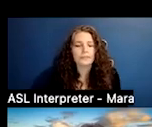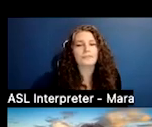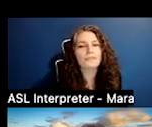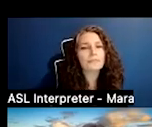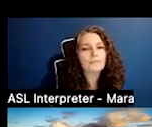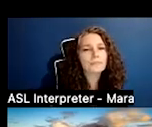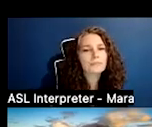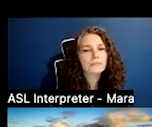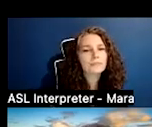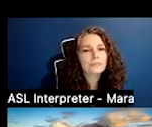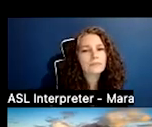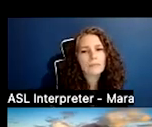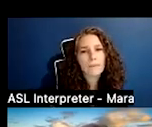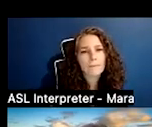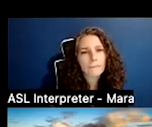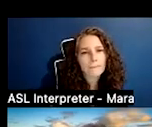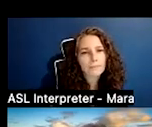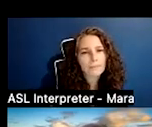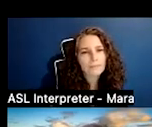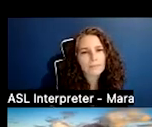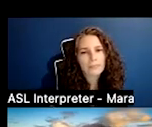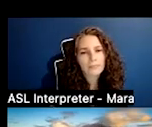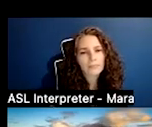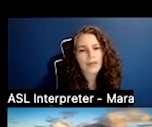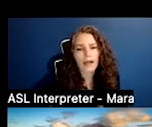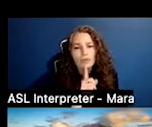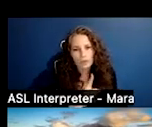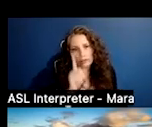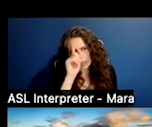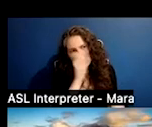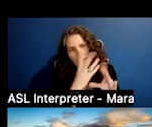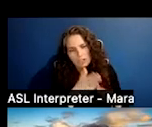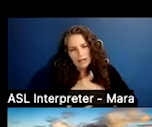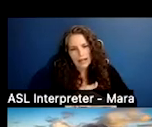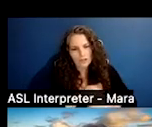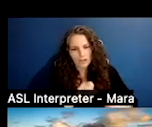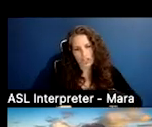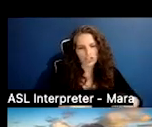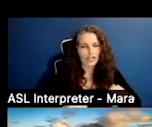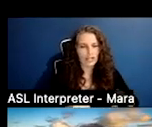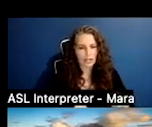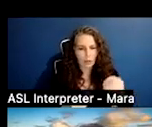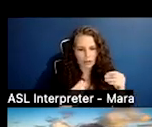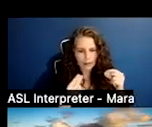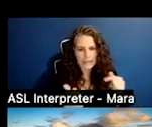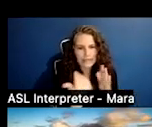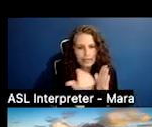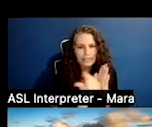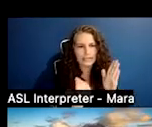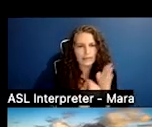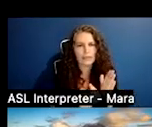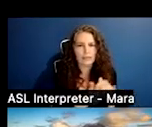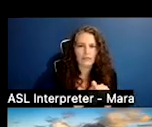So as you might imagine, there were some immediate steps right after the shaking. What the fire system is